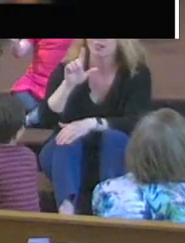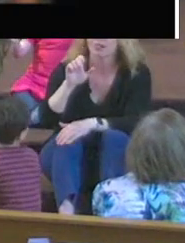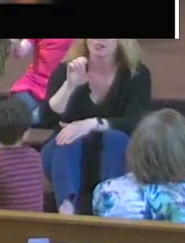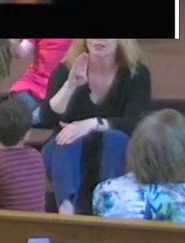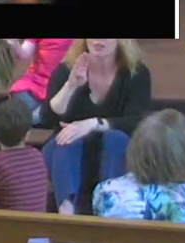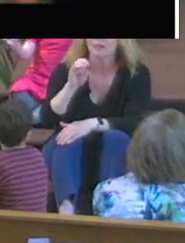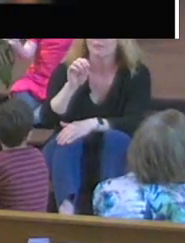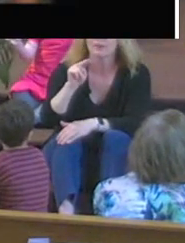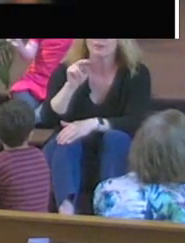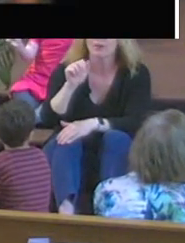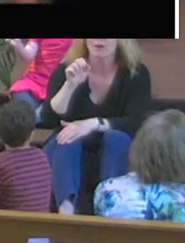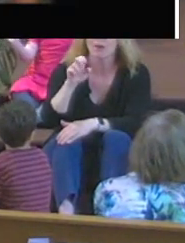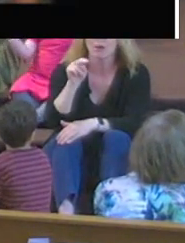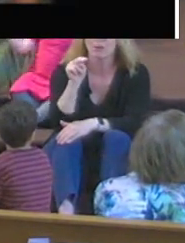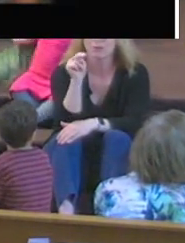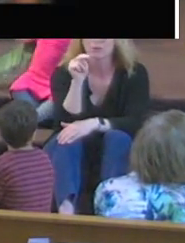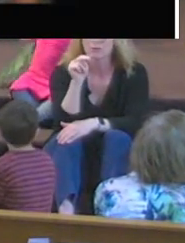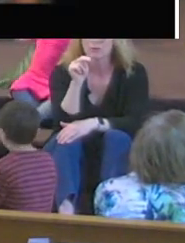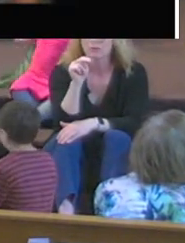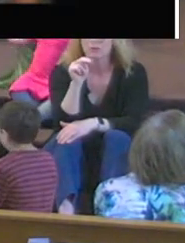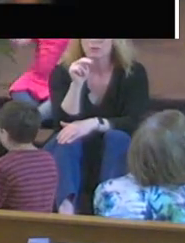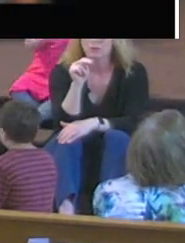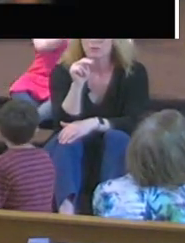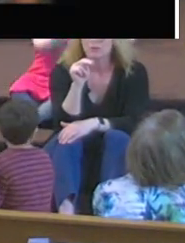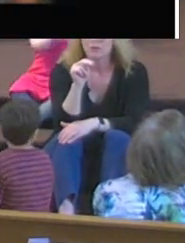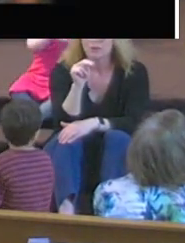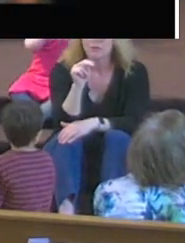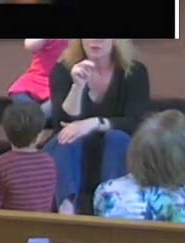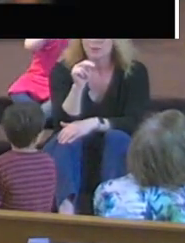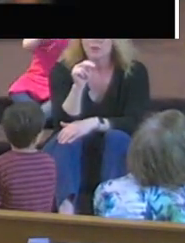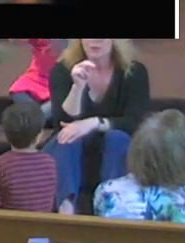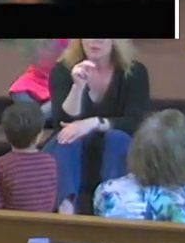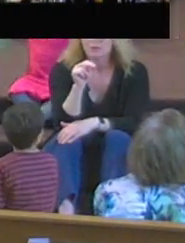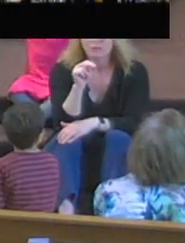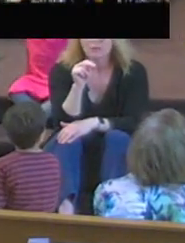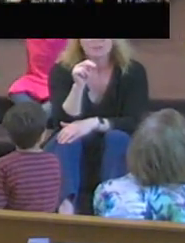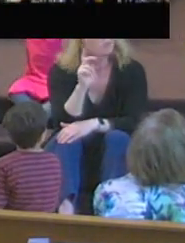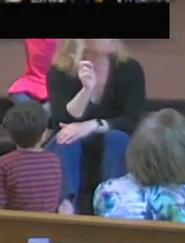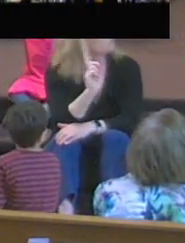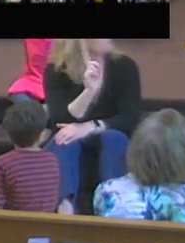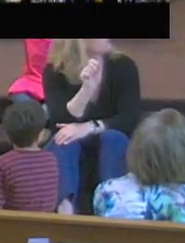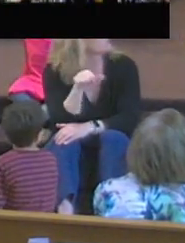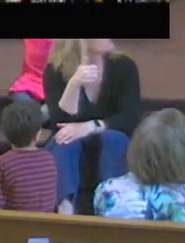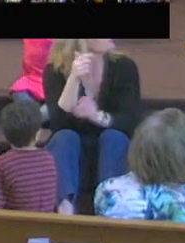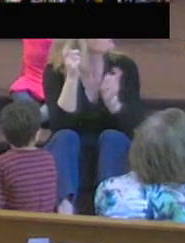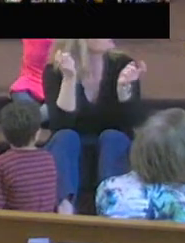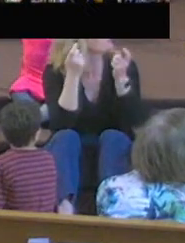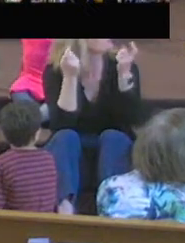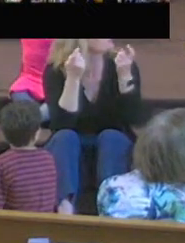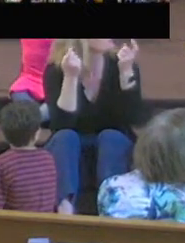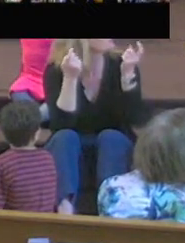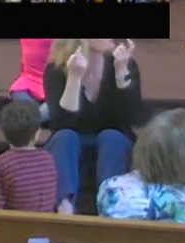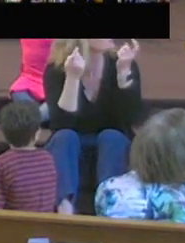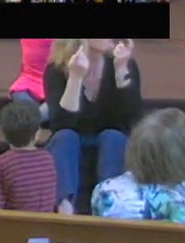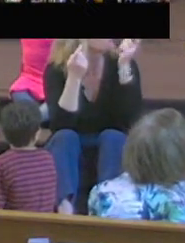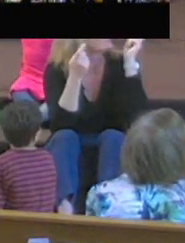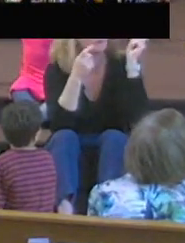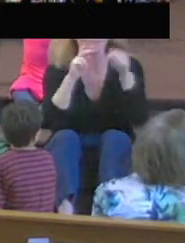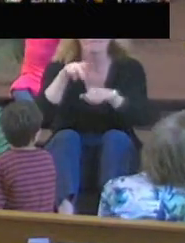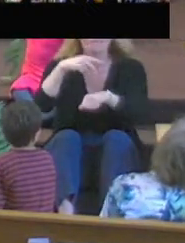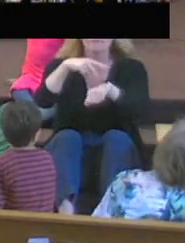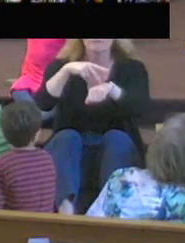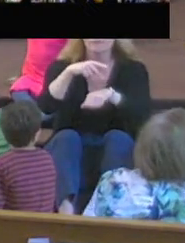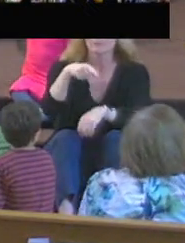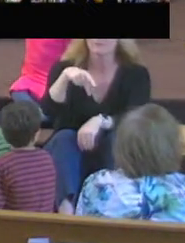have? Palms. They even do it there on today. Where else do they do Palm Sunday? The